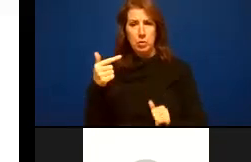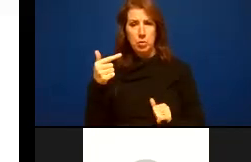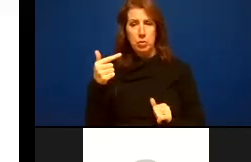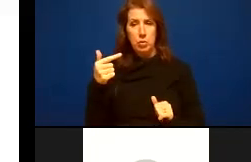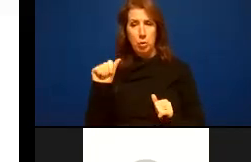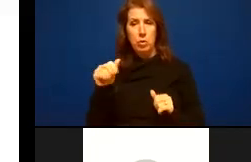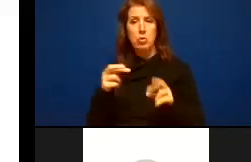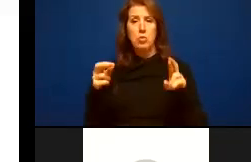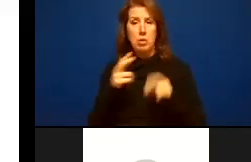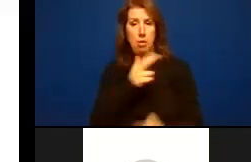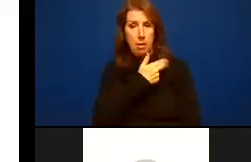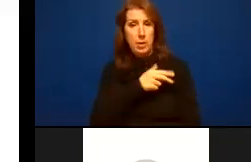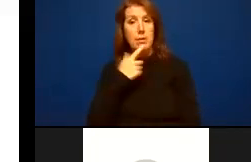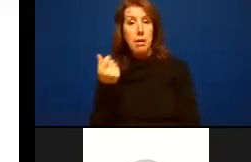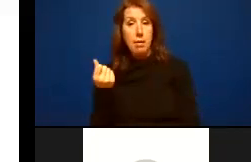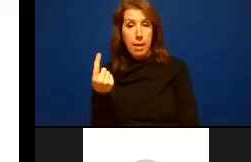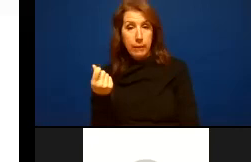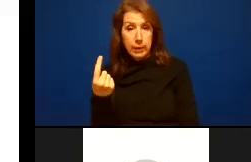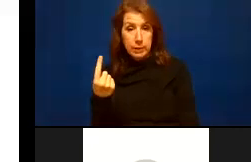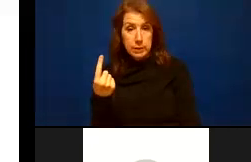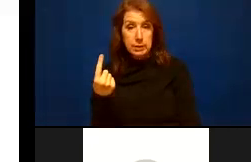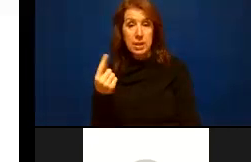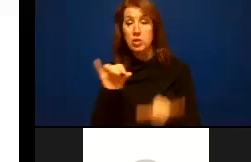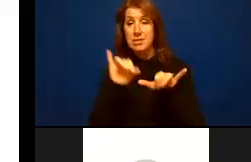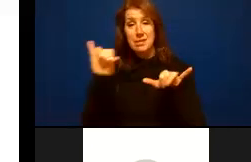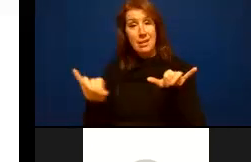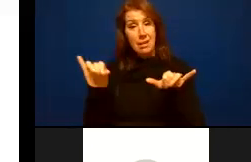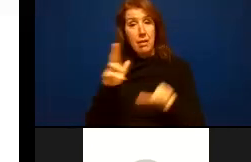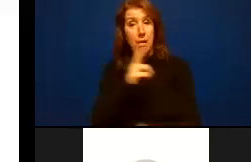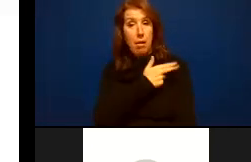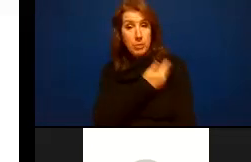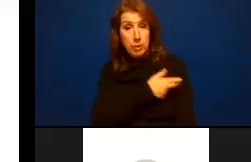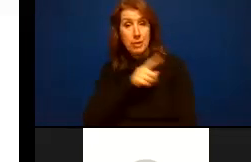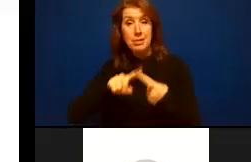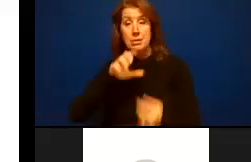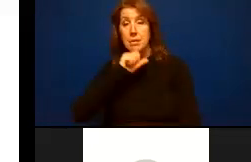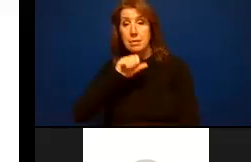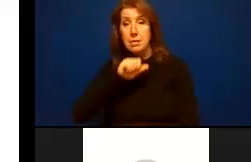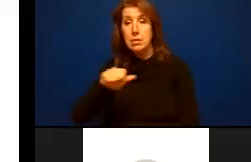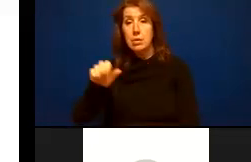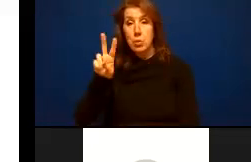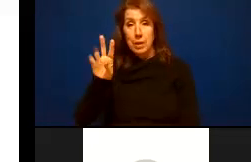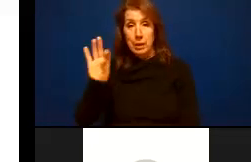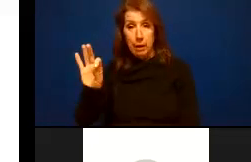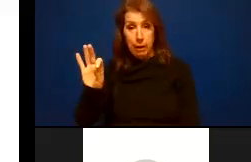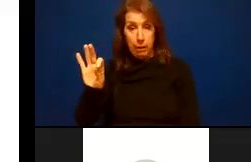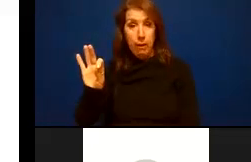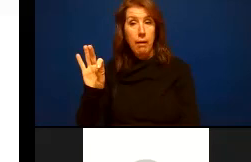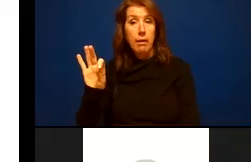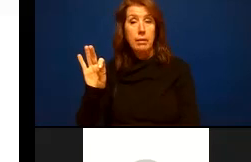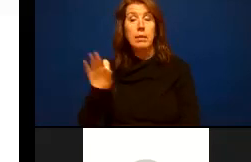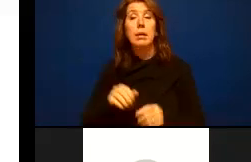old, a hospital she would remain at until she was 29, the hospital opened